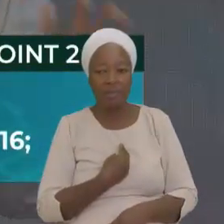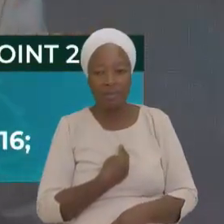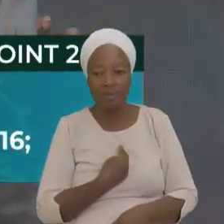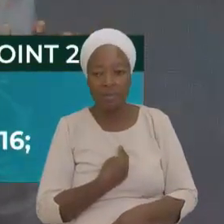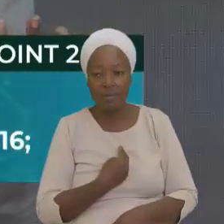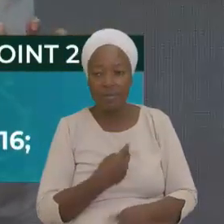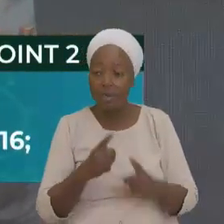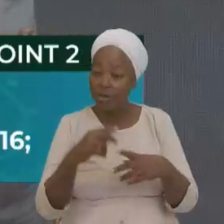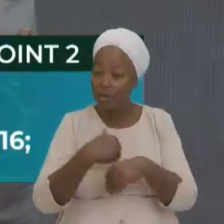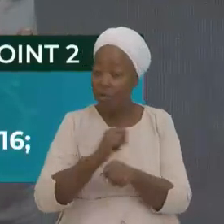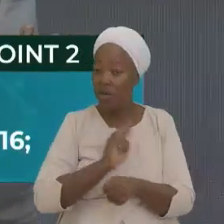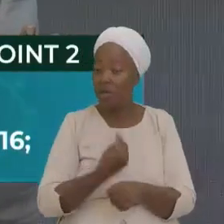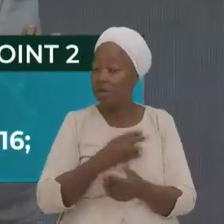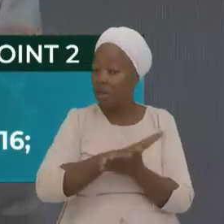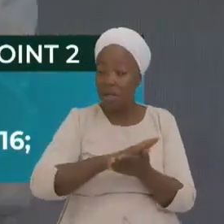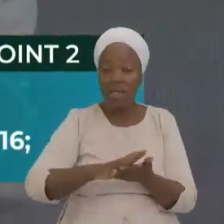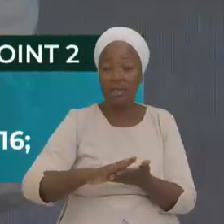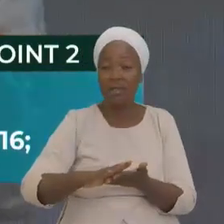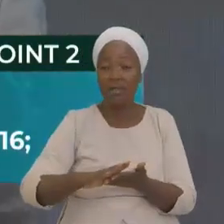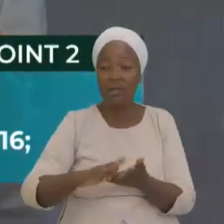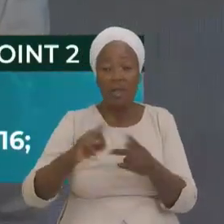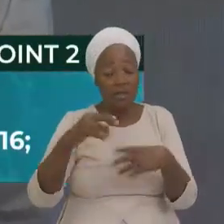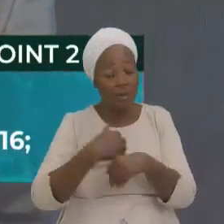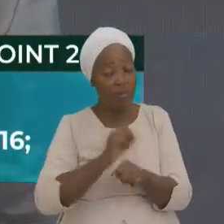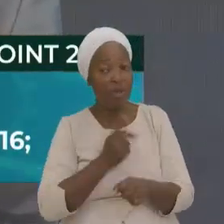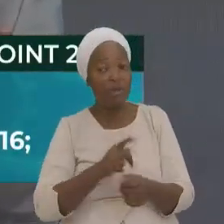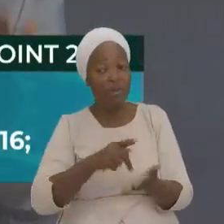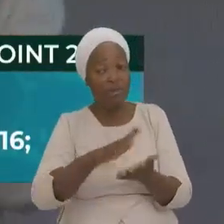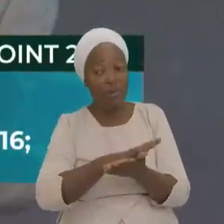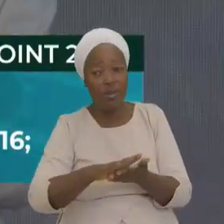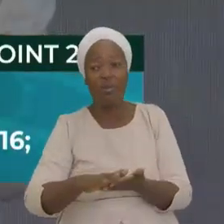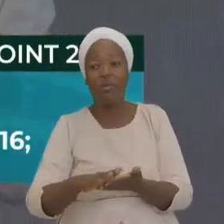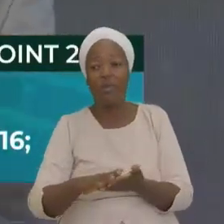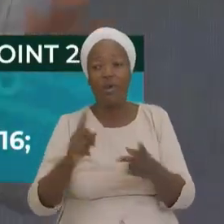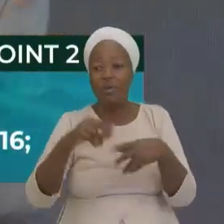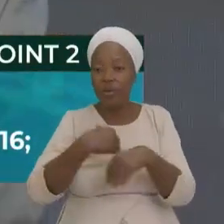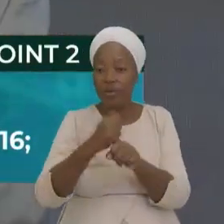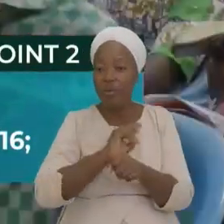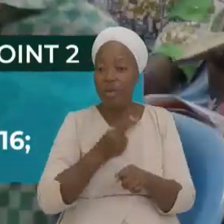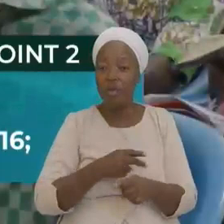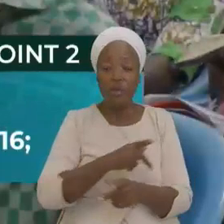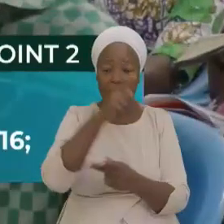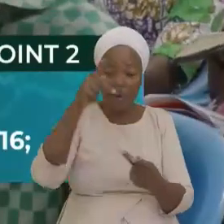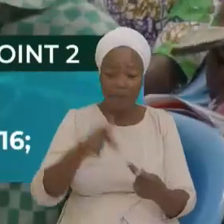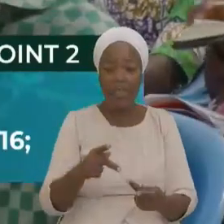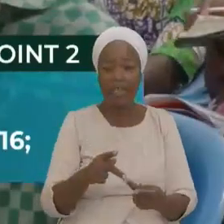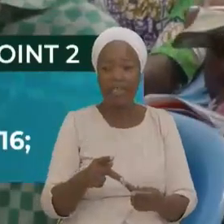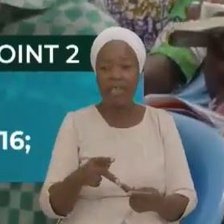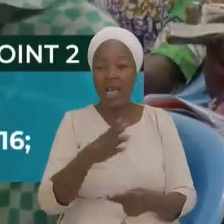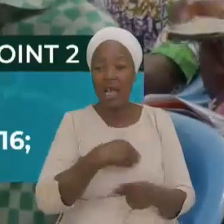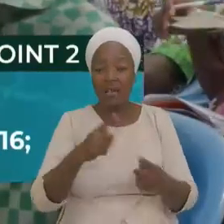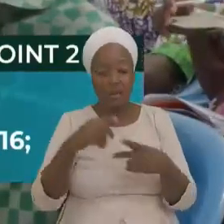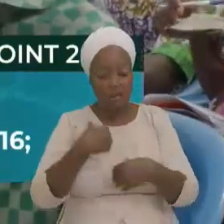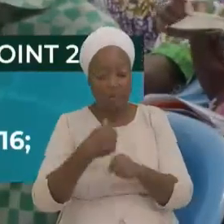To make us clean. To make us pure. To make us perfect. And to make